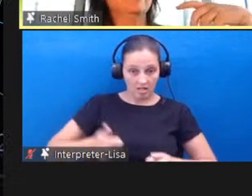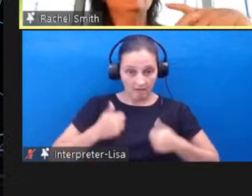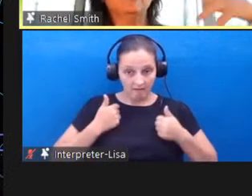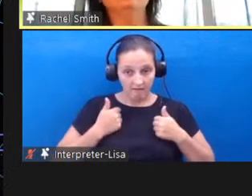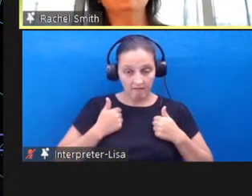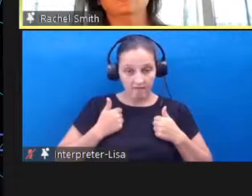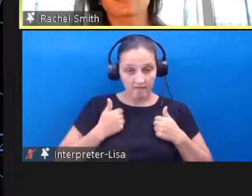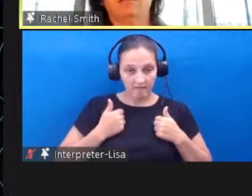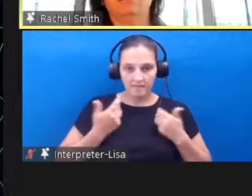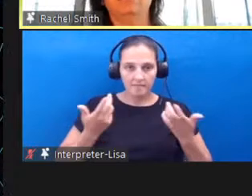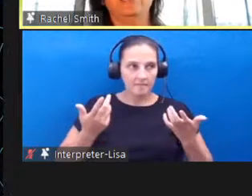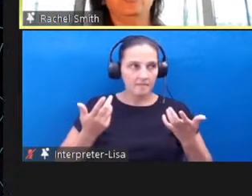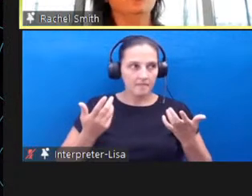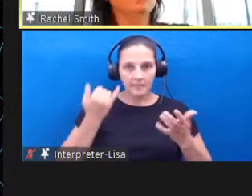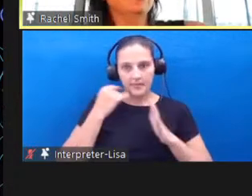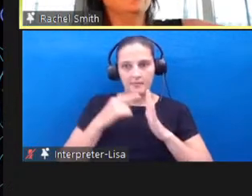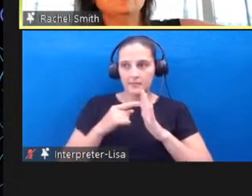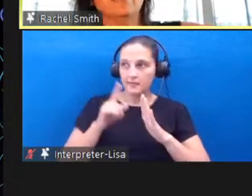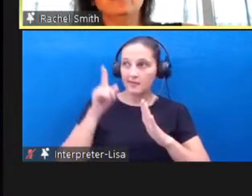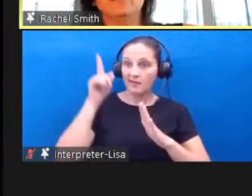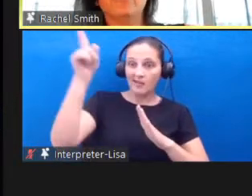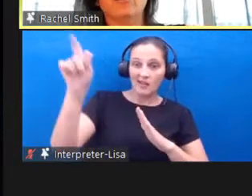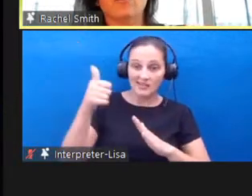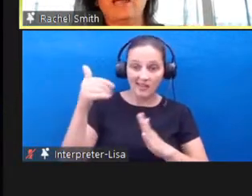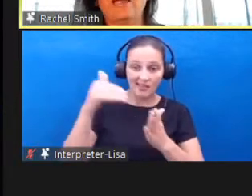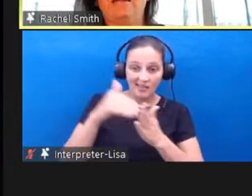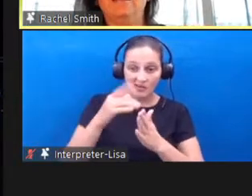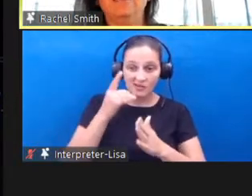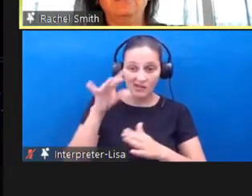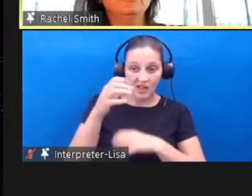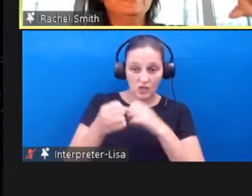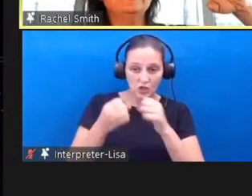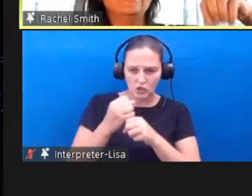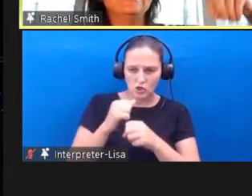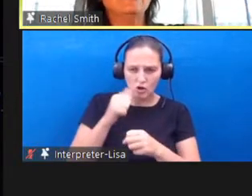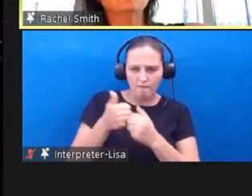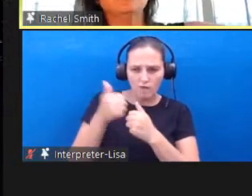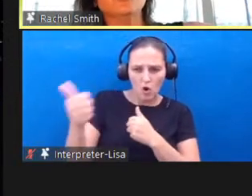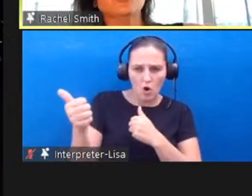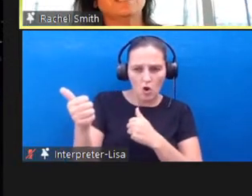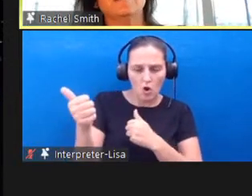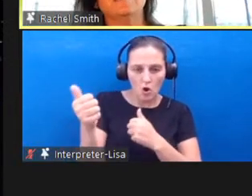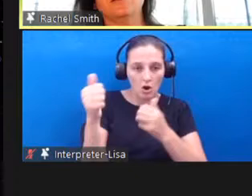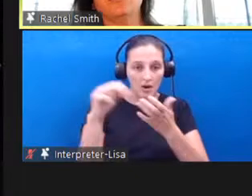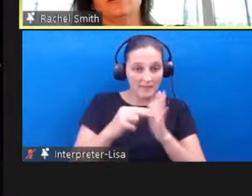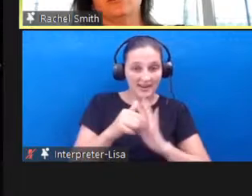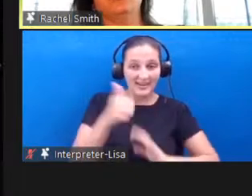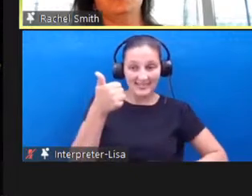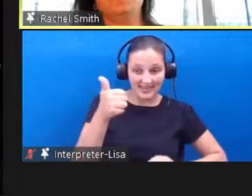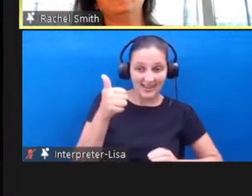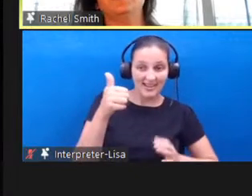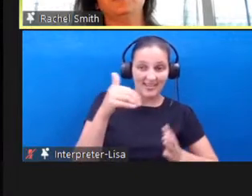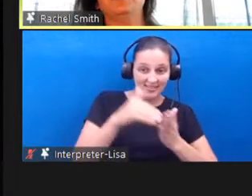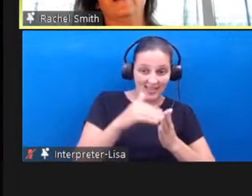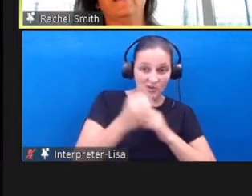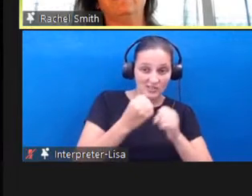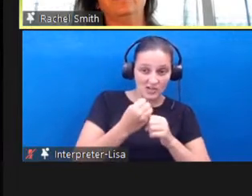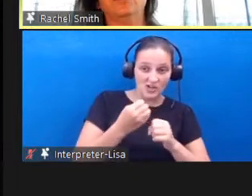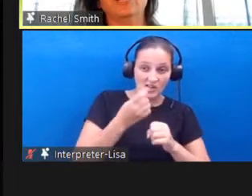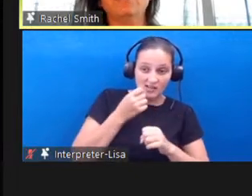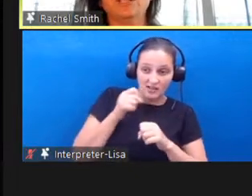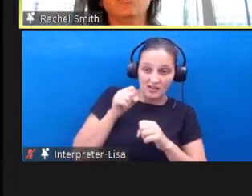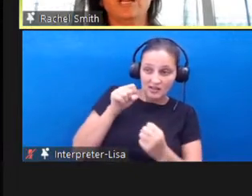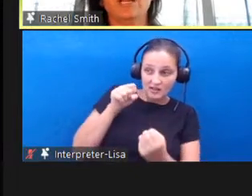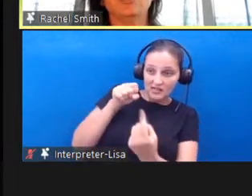even say 10,000 light years, so just not that far away, it would take 10,000 years to get a signal there through this by the speed of light,